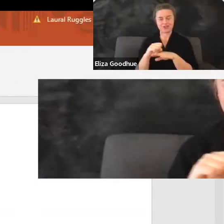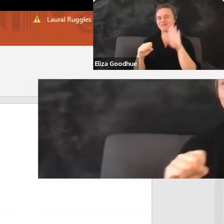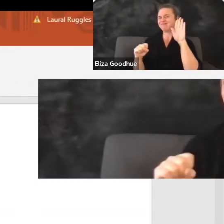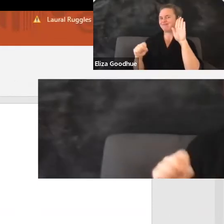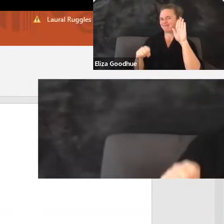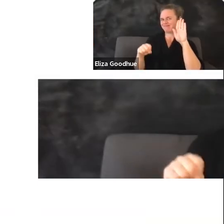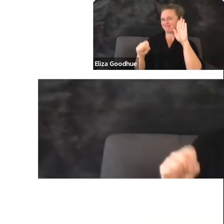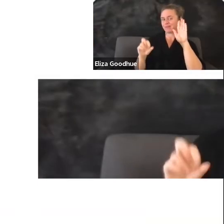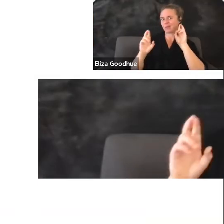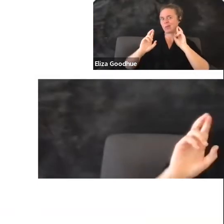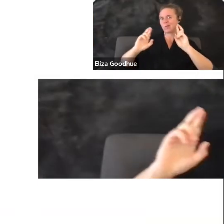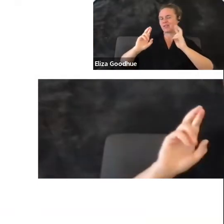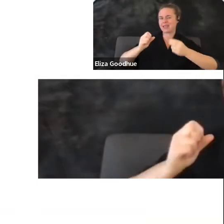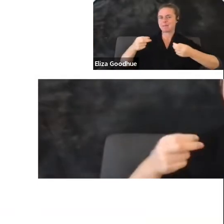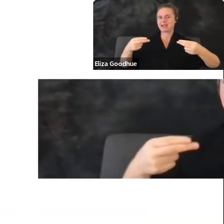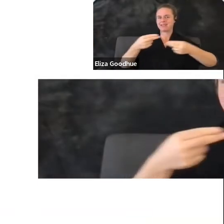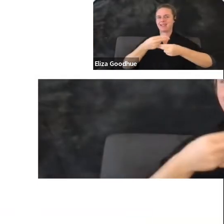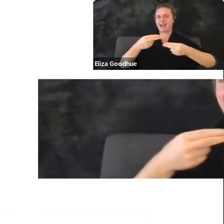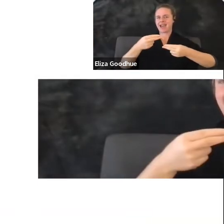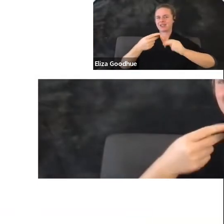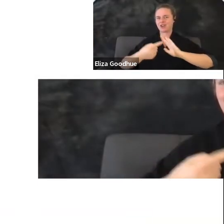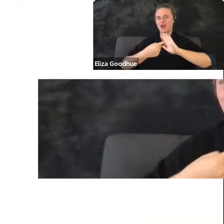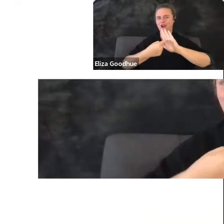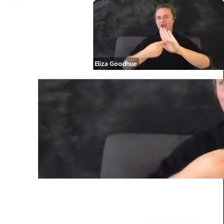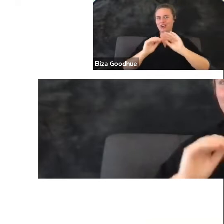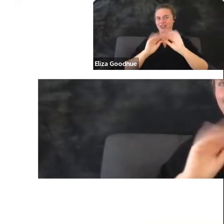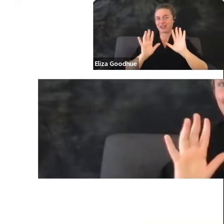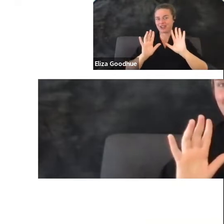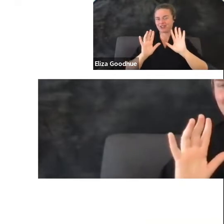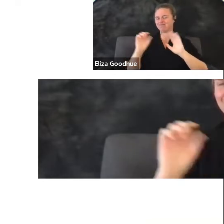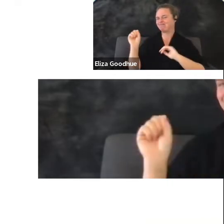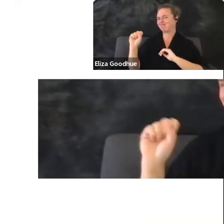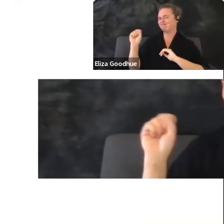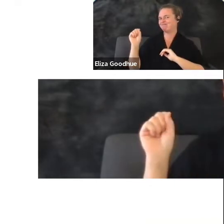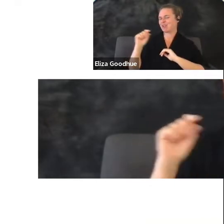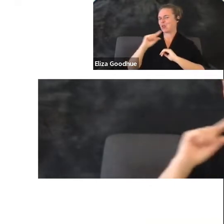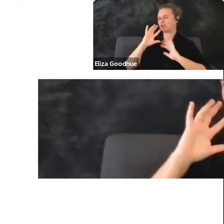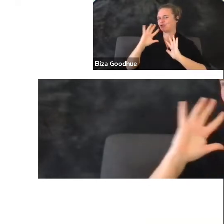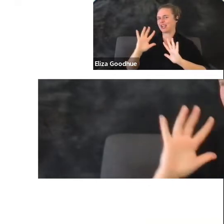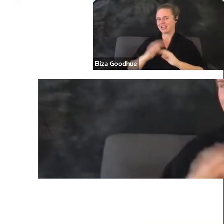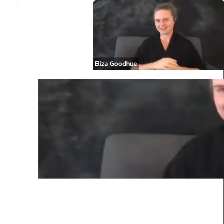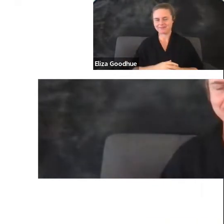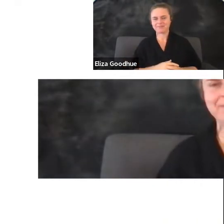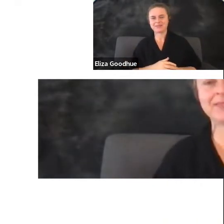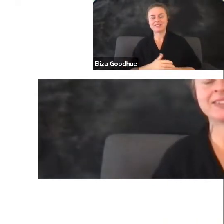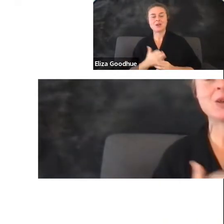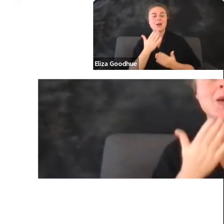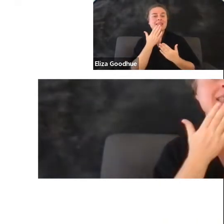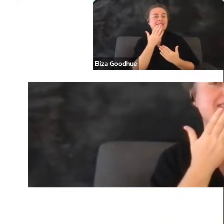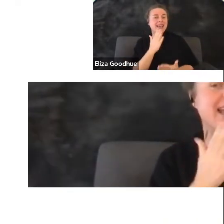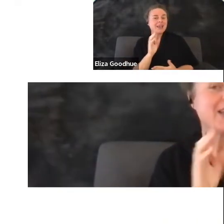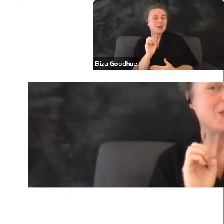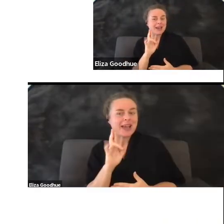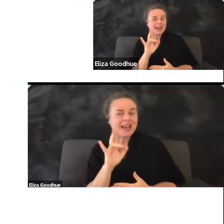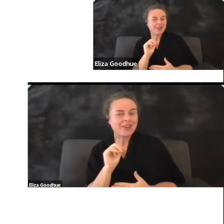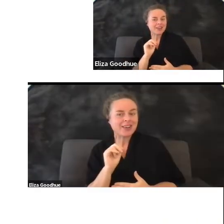my slides are showing. They are. Looks great. Good. Yay. So thank you, Erin, for that great